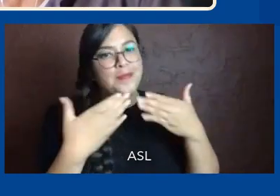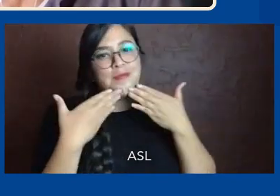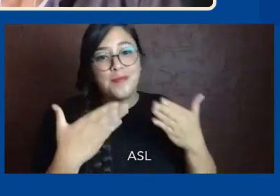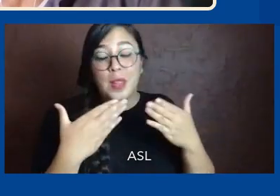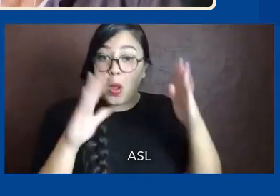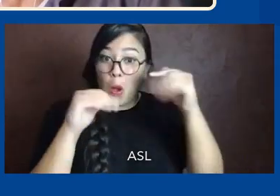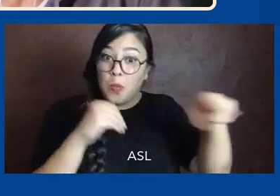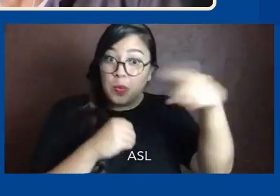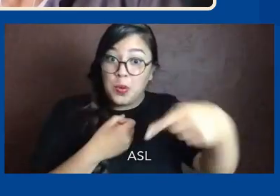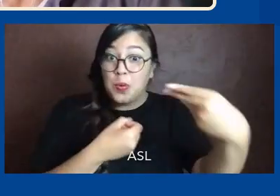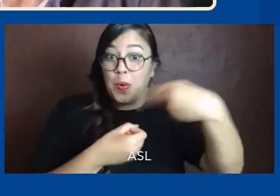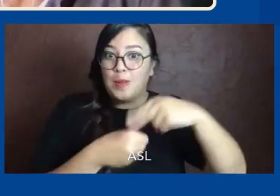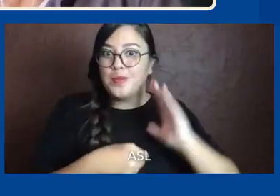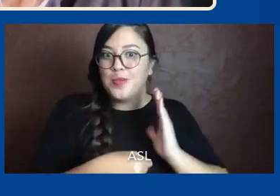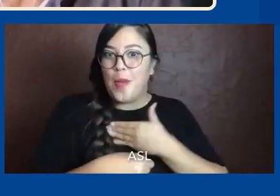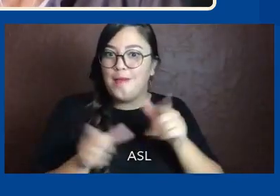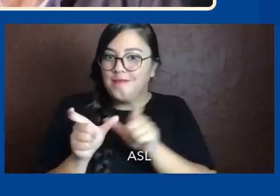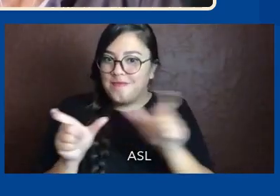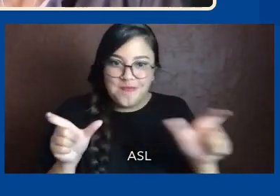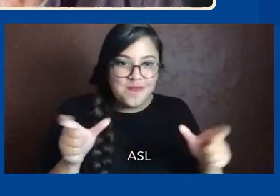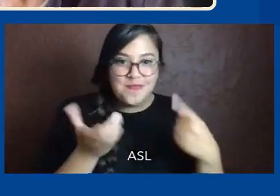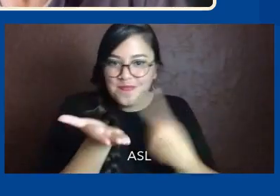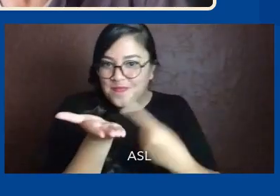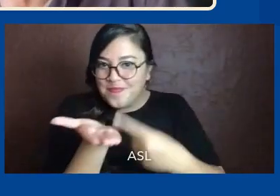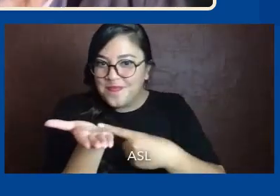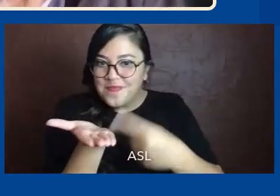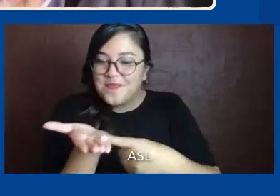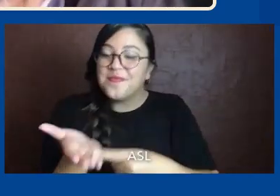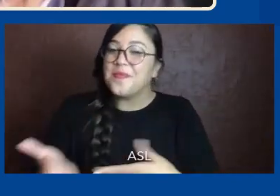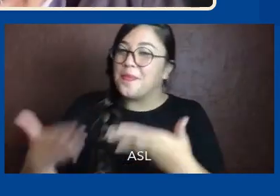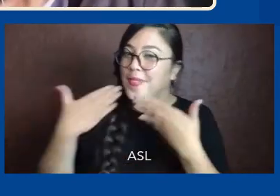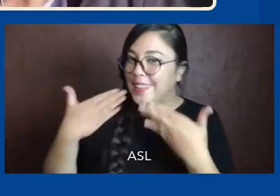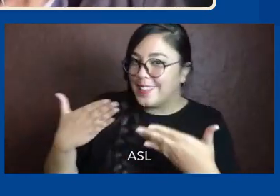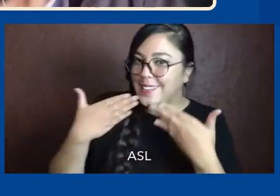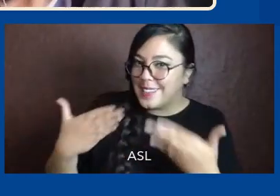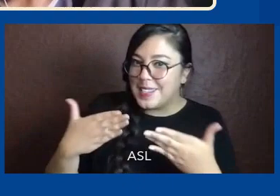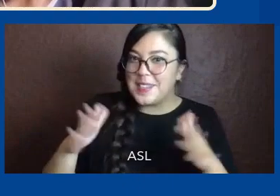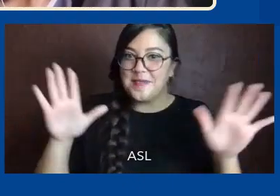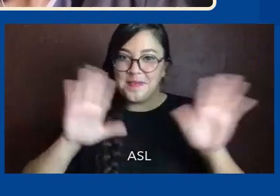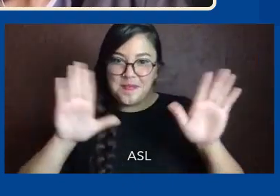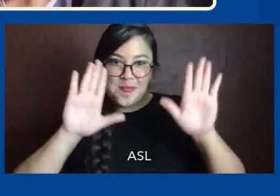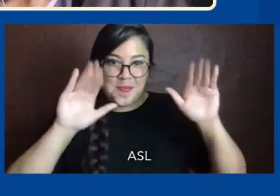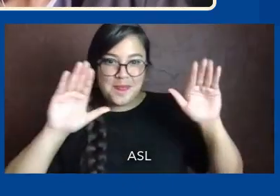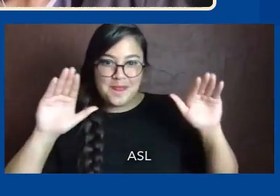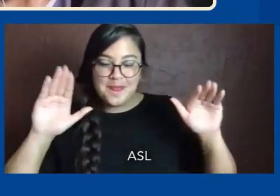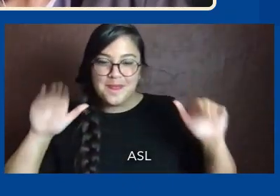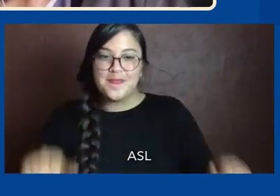in the breakout session. Thank you. Thank you. Bye, everyone.